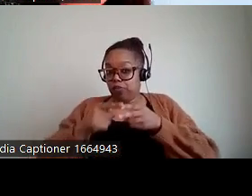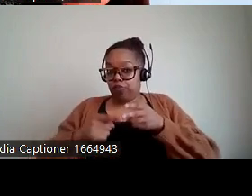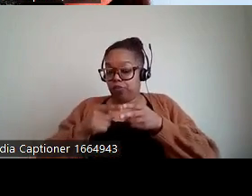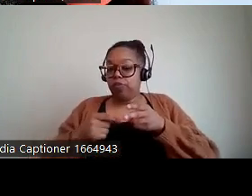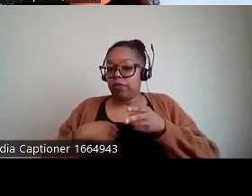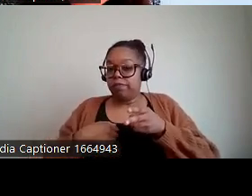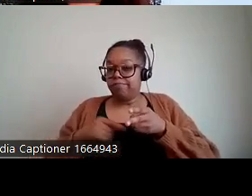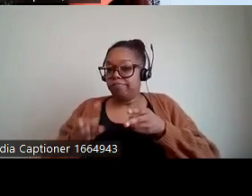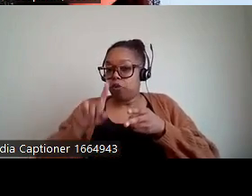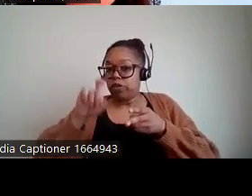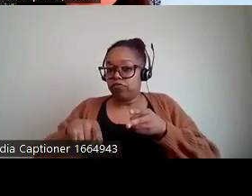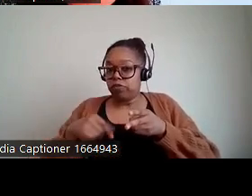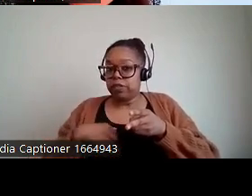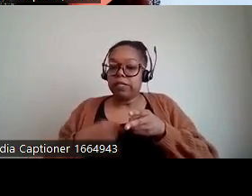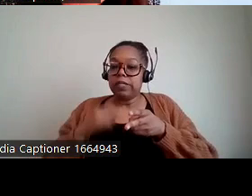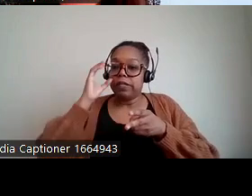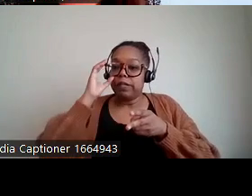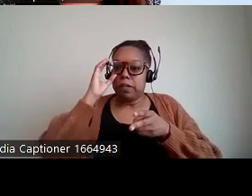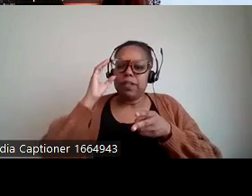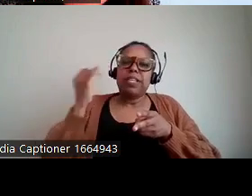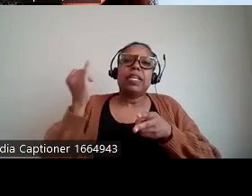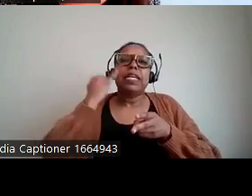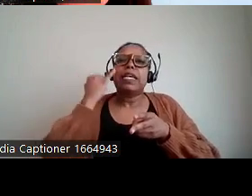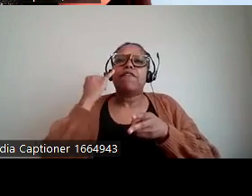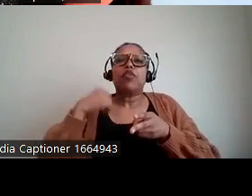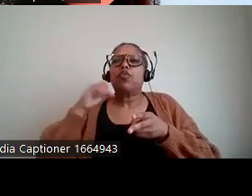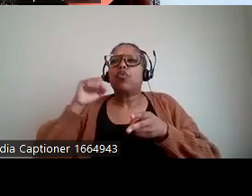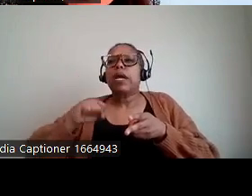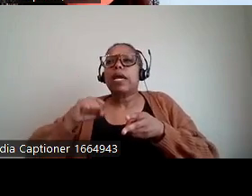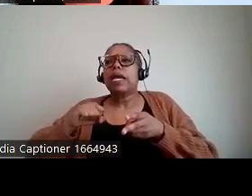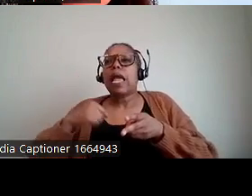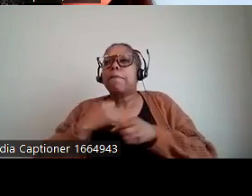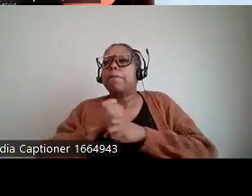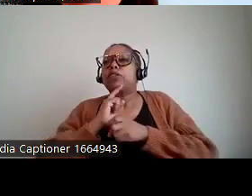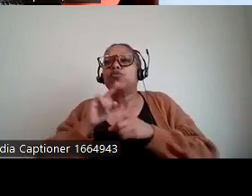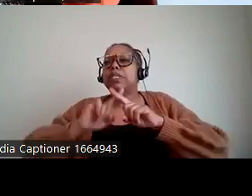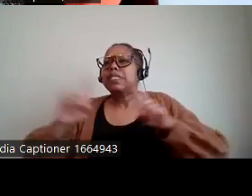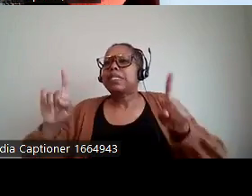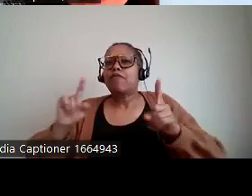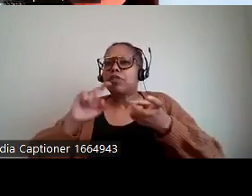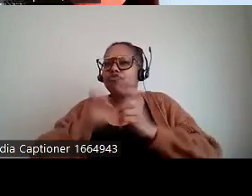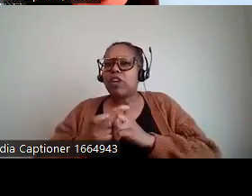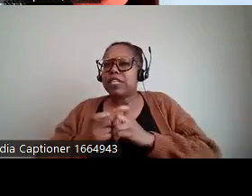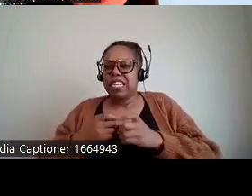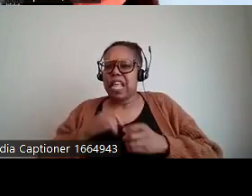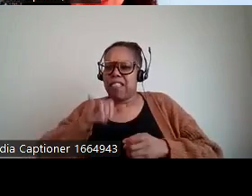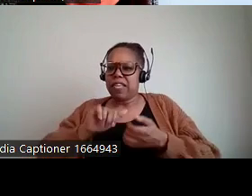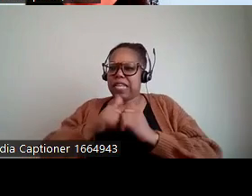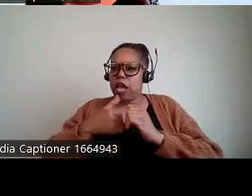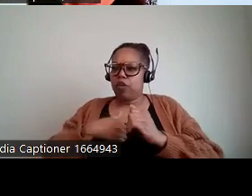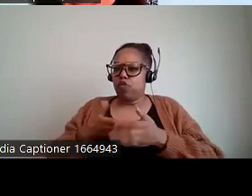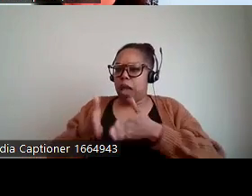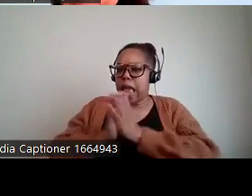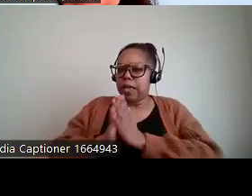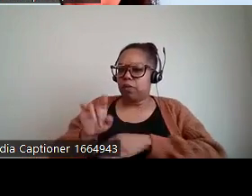wand question. If you can wave a magic wand and something would be different, something would change. That's how you ask that and what you put that there.